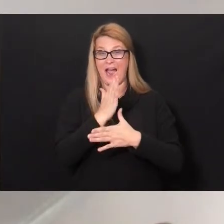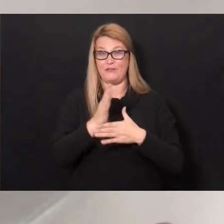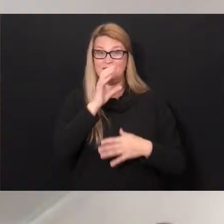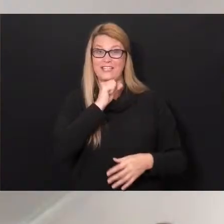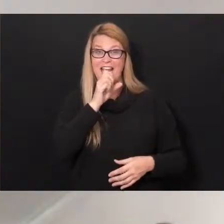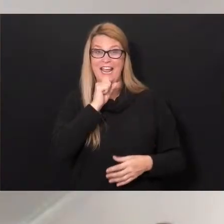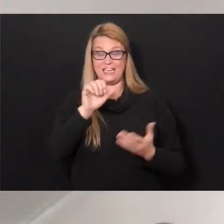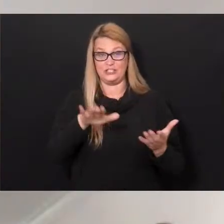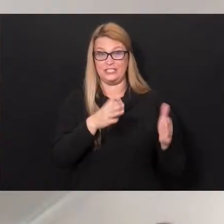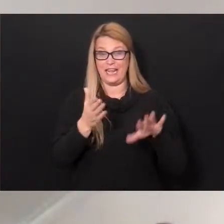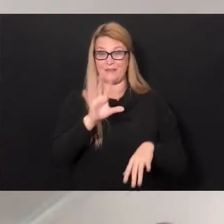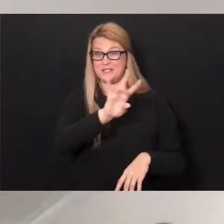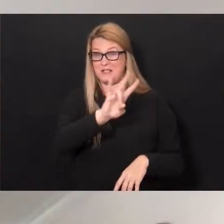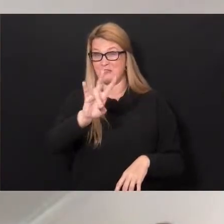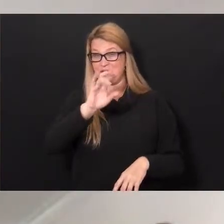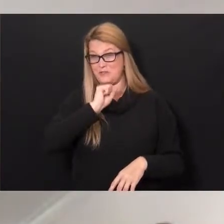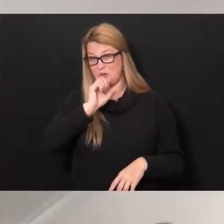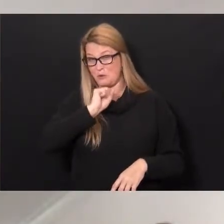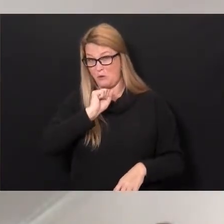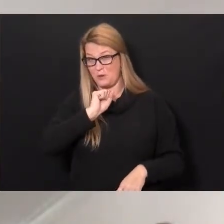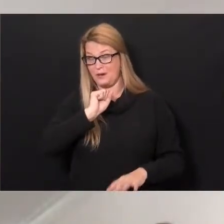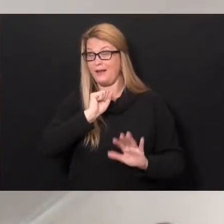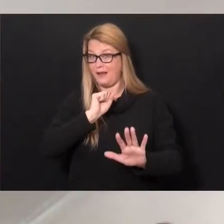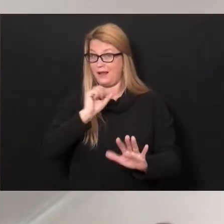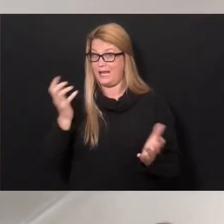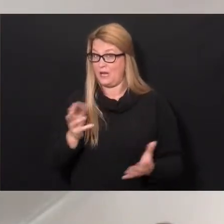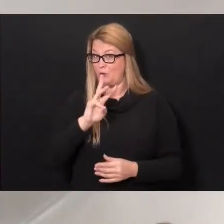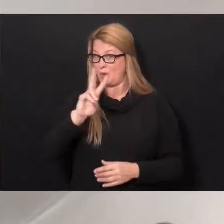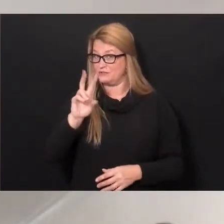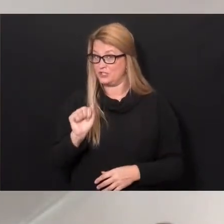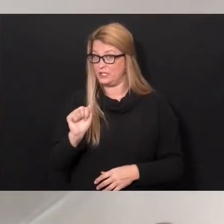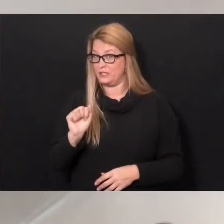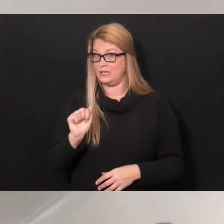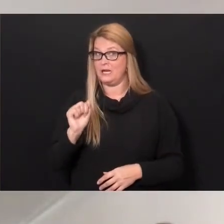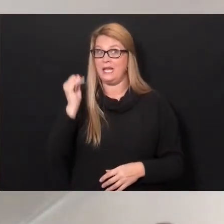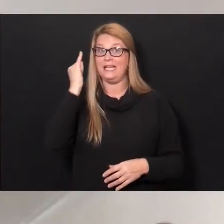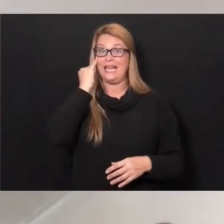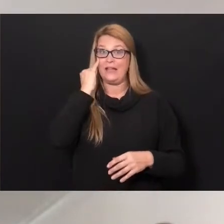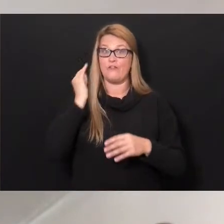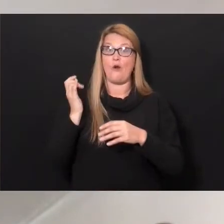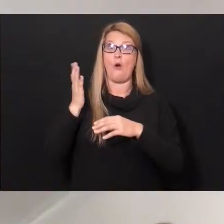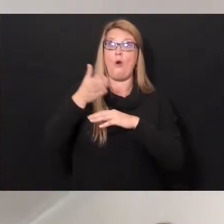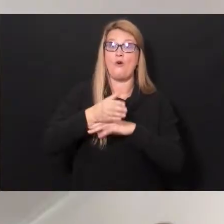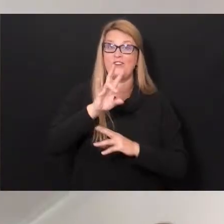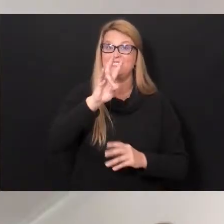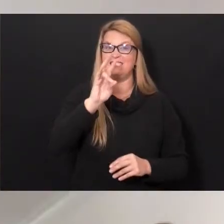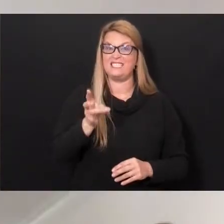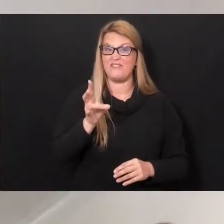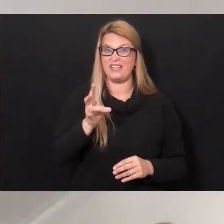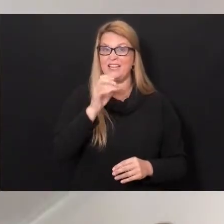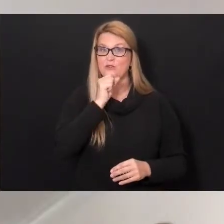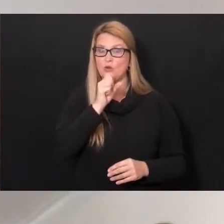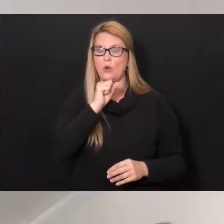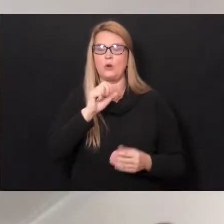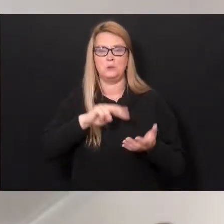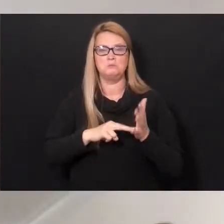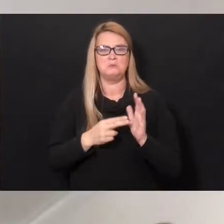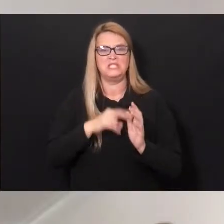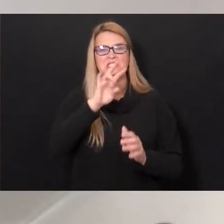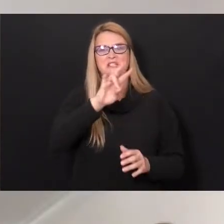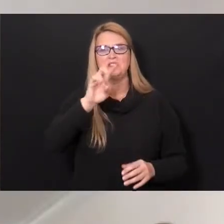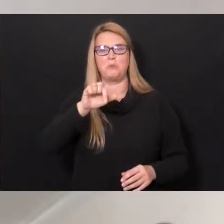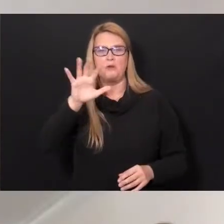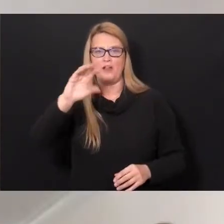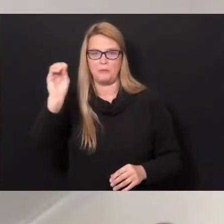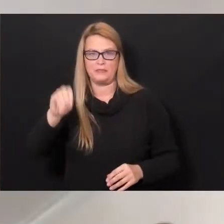is 77 years old in West Virginia. And if we look at people over 70 years old, that accounts for 77.5% of our deaths.